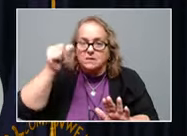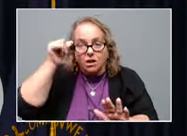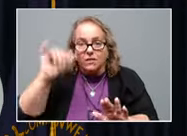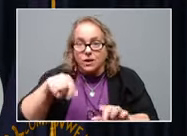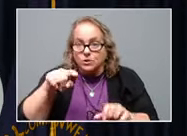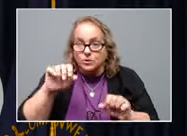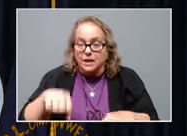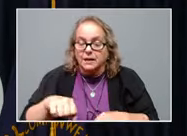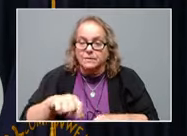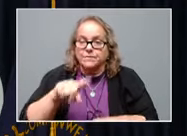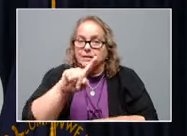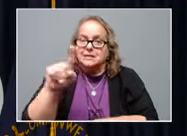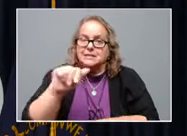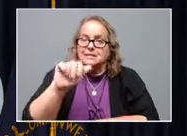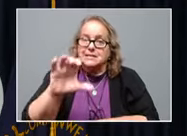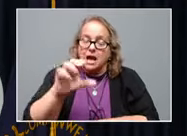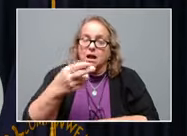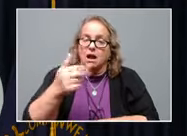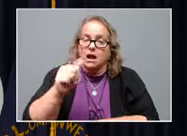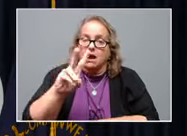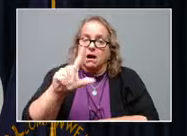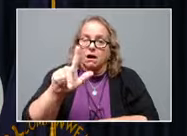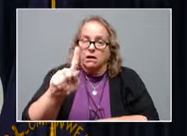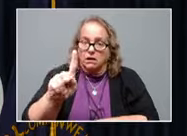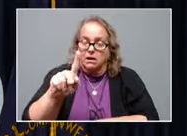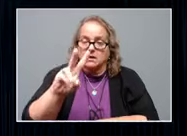Zach Hawk from WYMT.